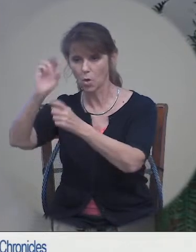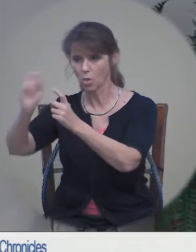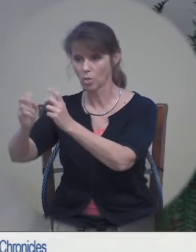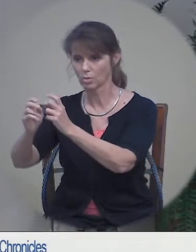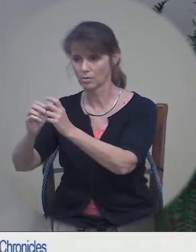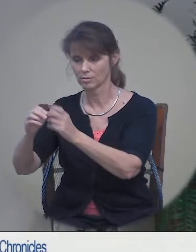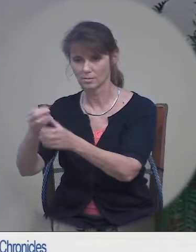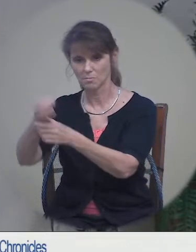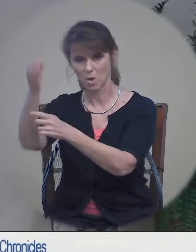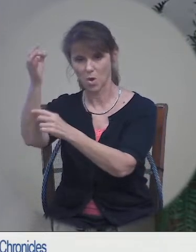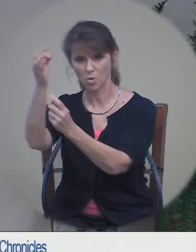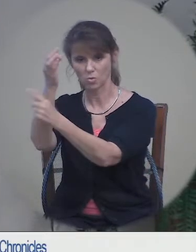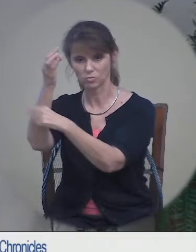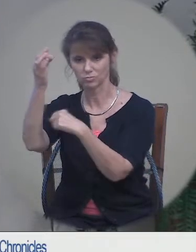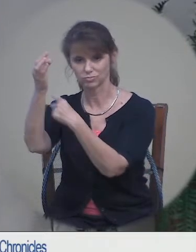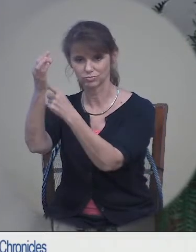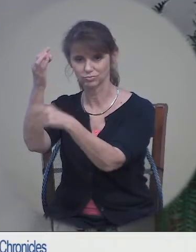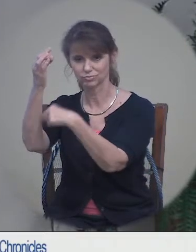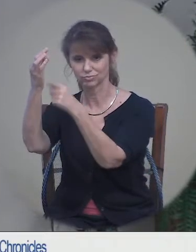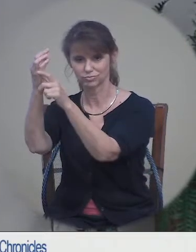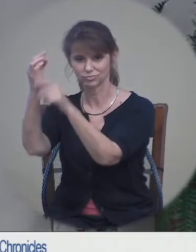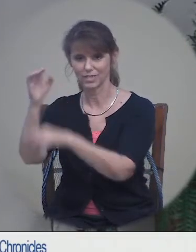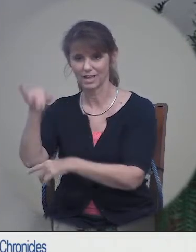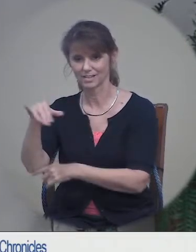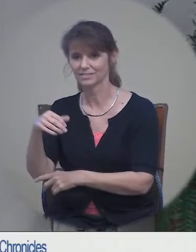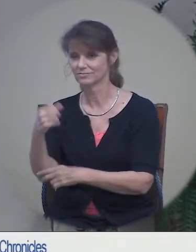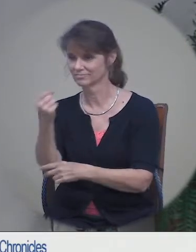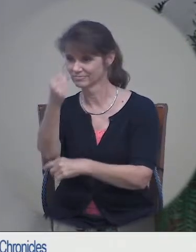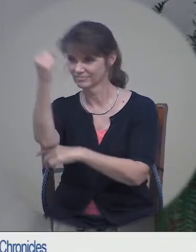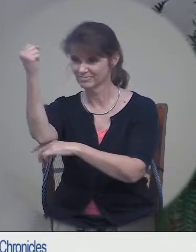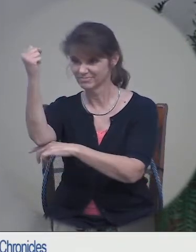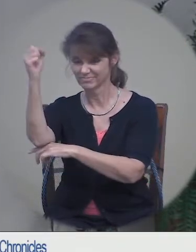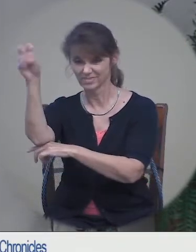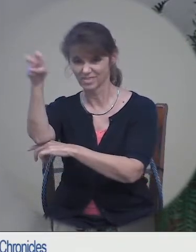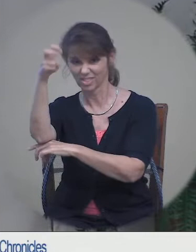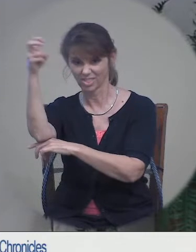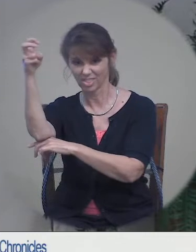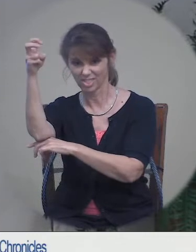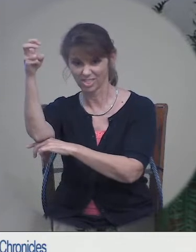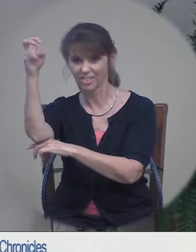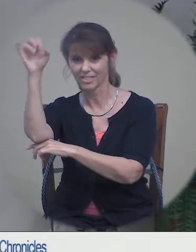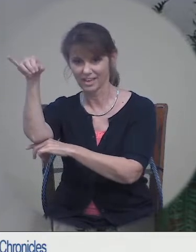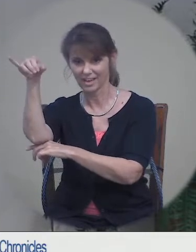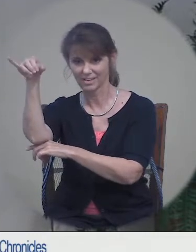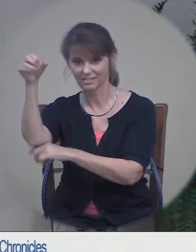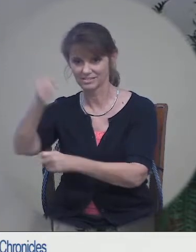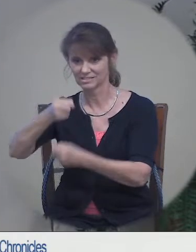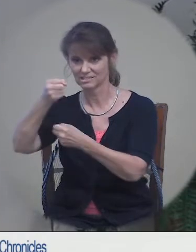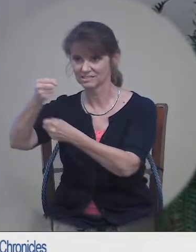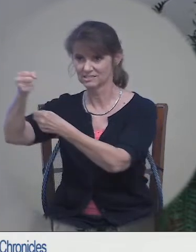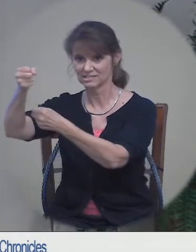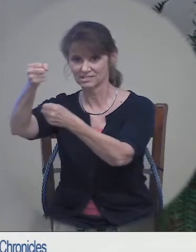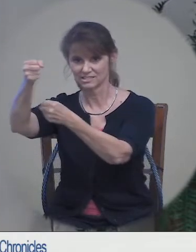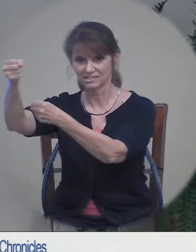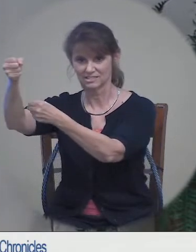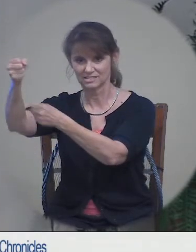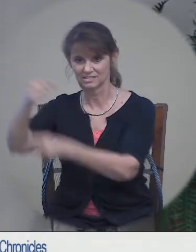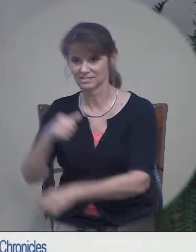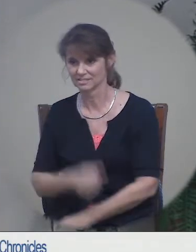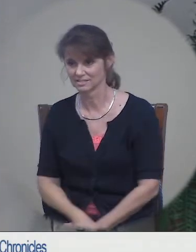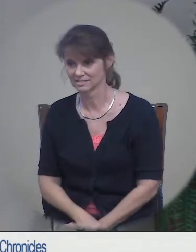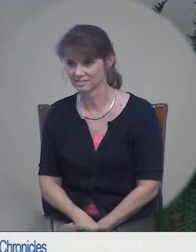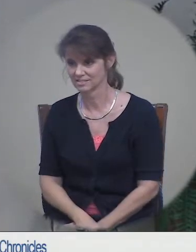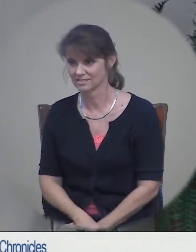book of Numbers. It's kind of questioning to me if they carried it along with them this whole time or they recreated it. I don't